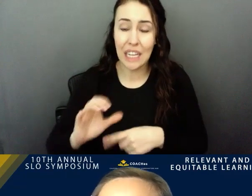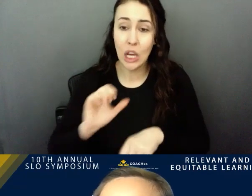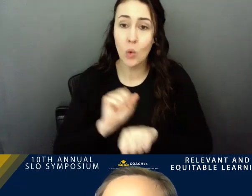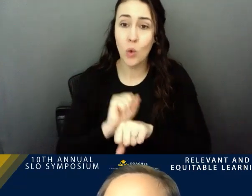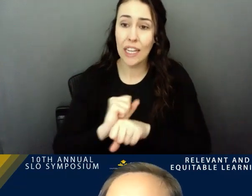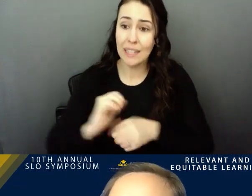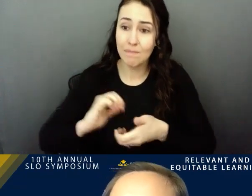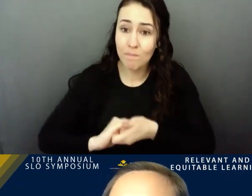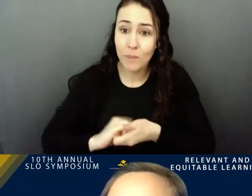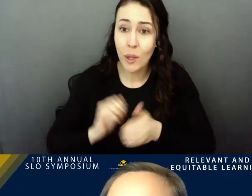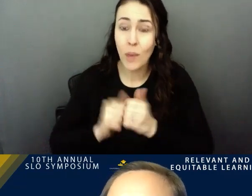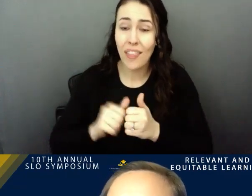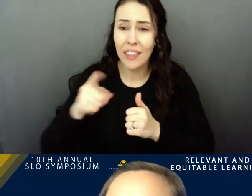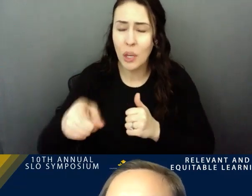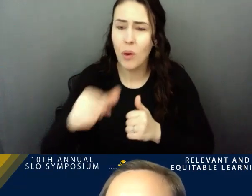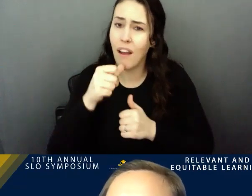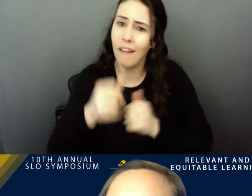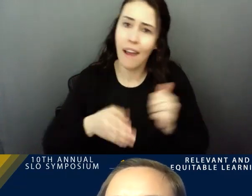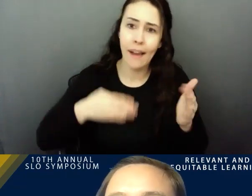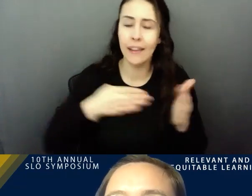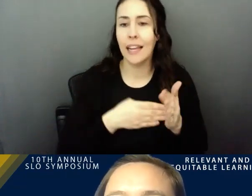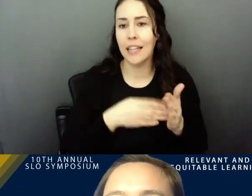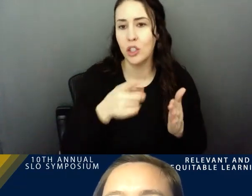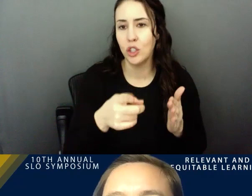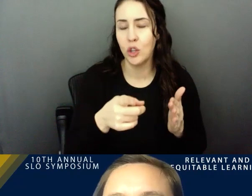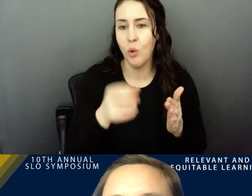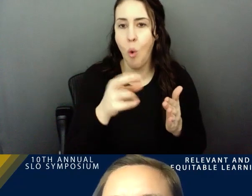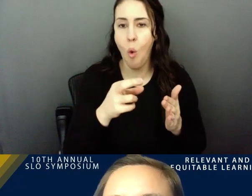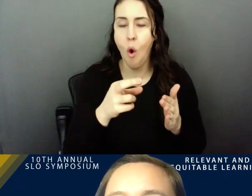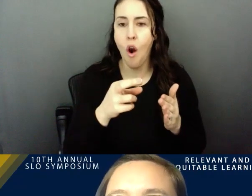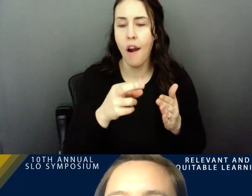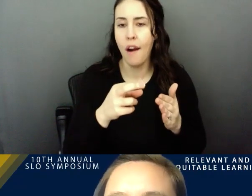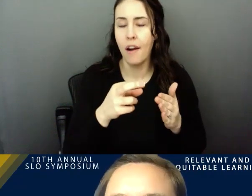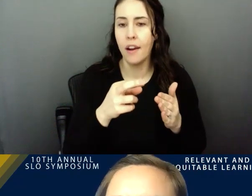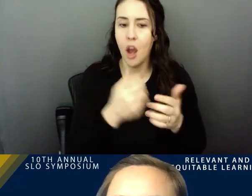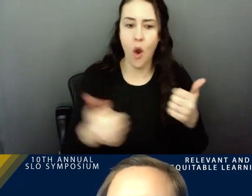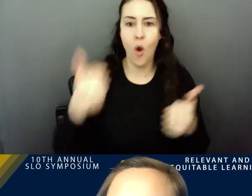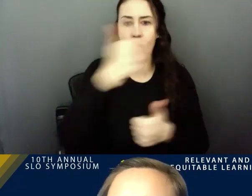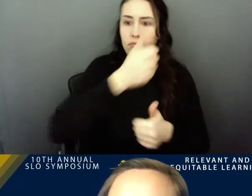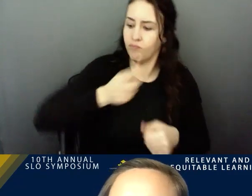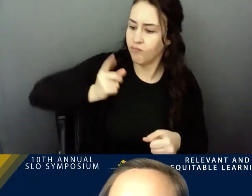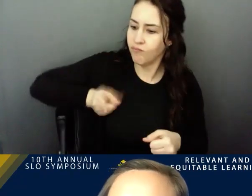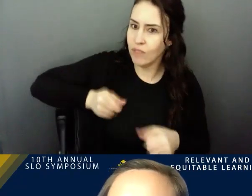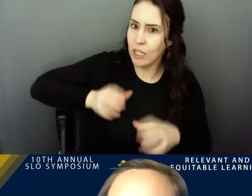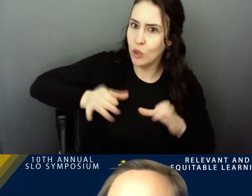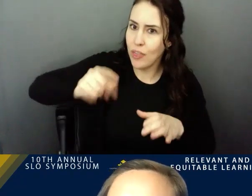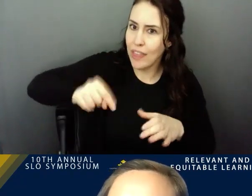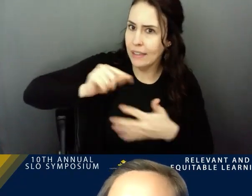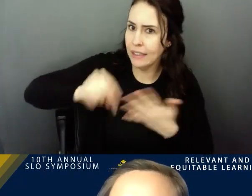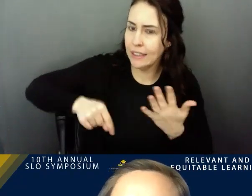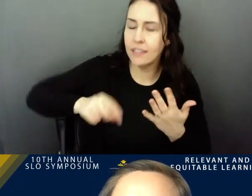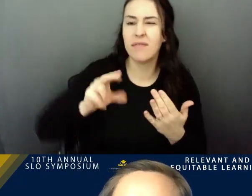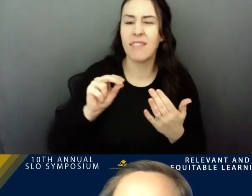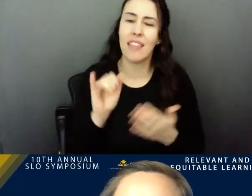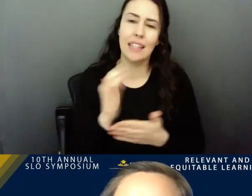than against you or coming down from the top. So that's part of it. It's relationship and mindset. And